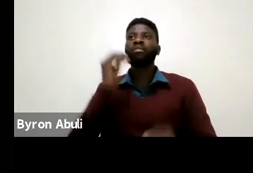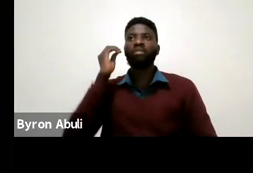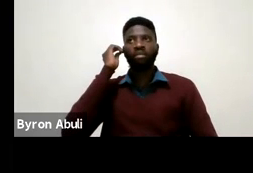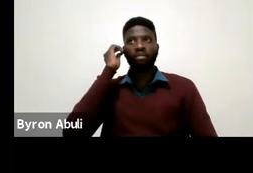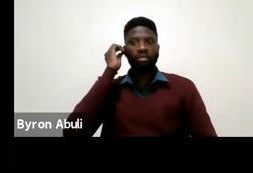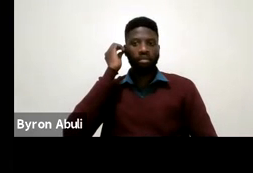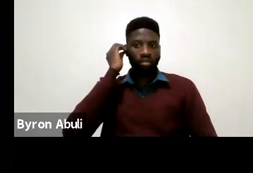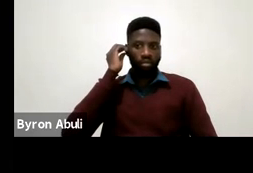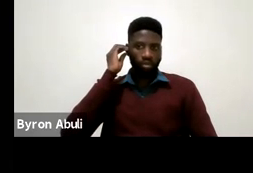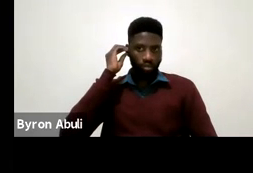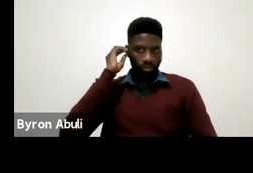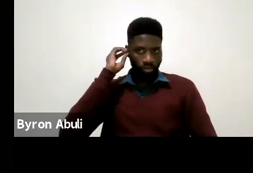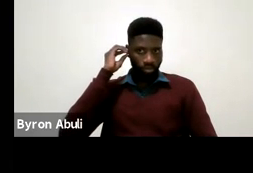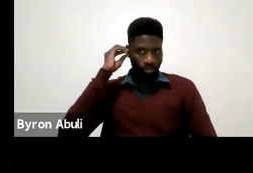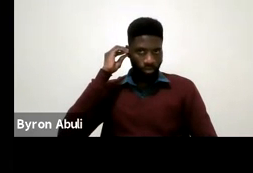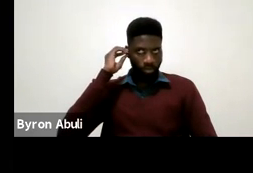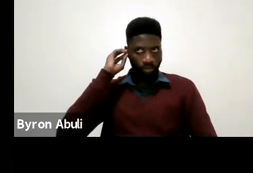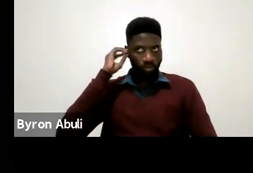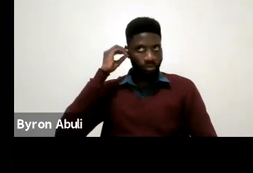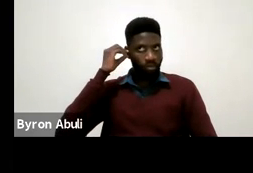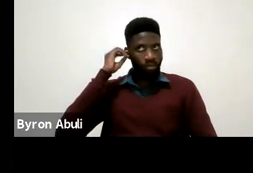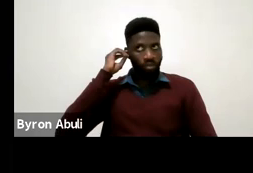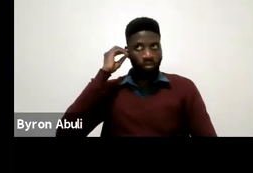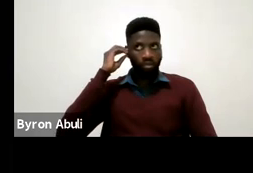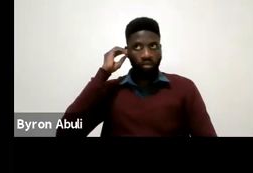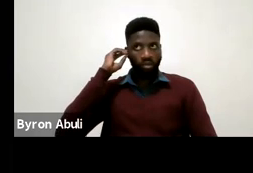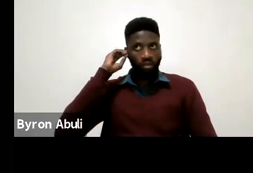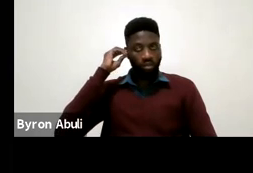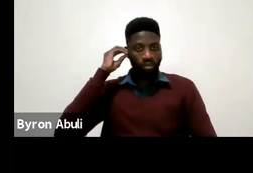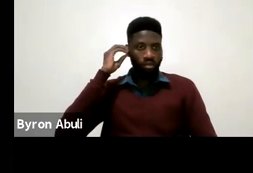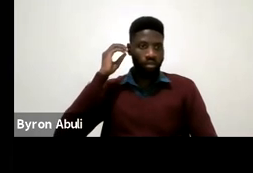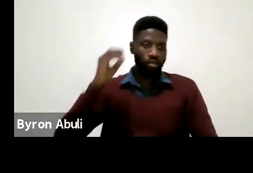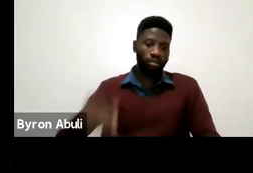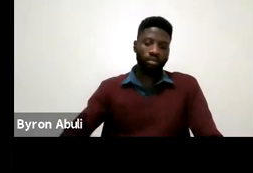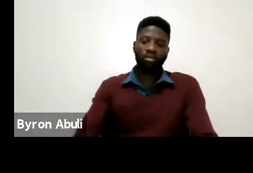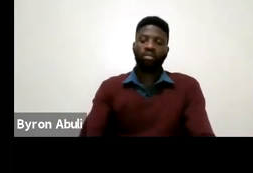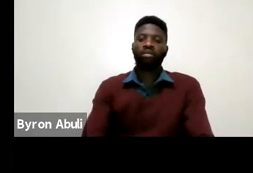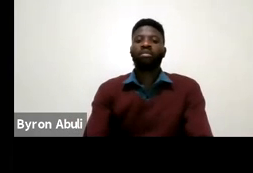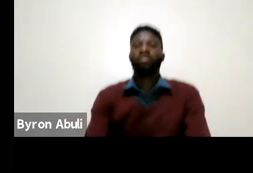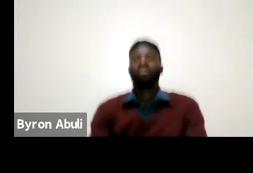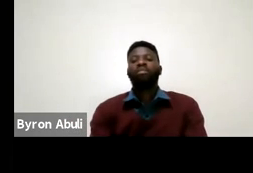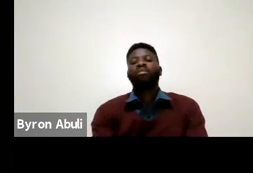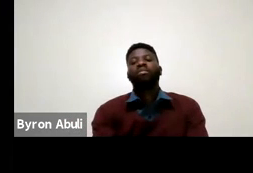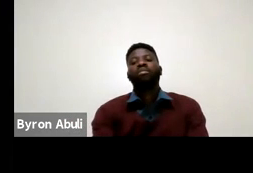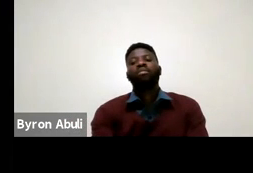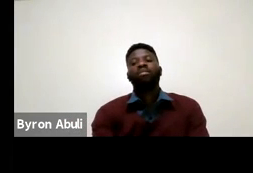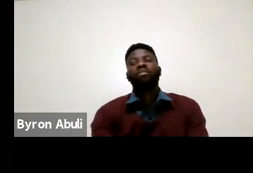focused throughout makes goals achievable. And we have a question from